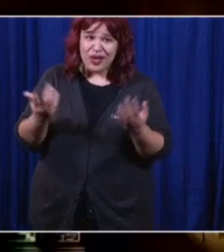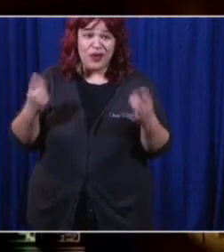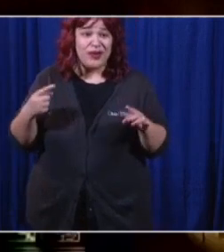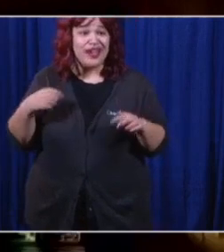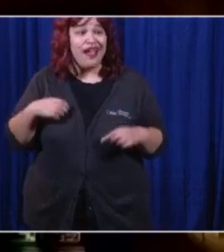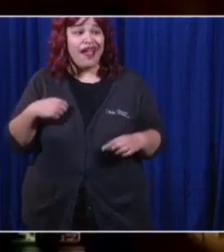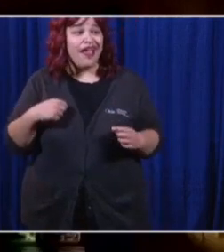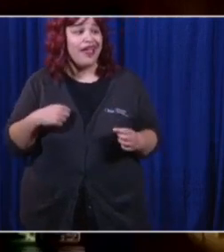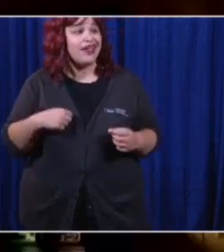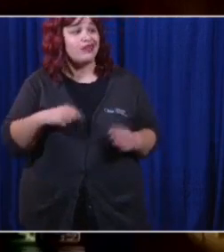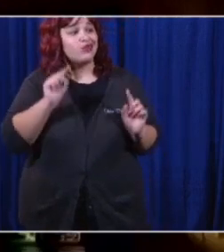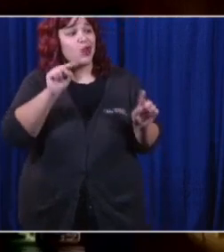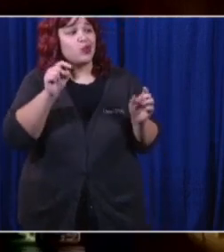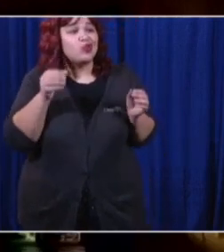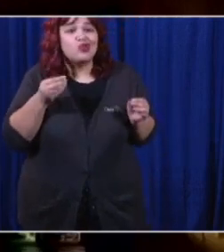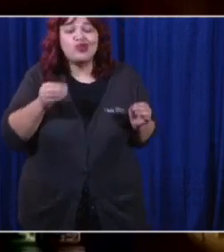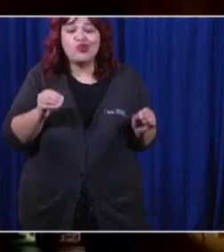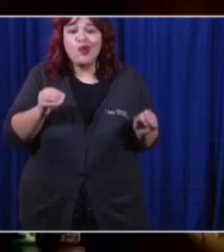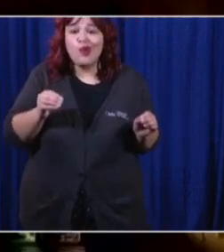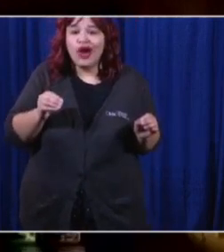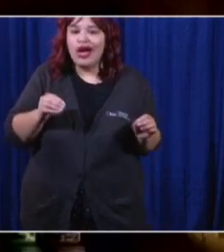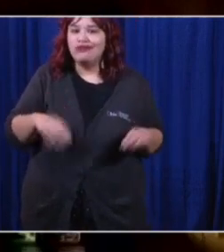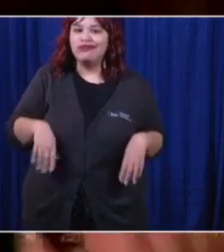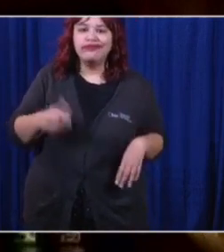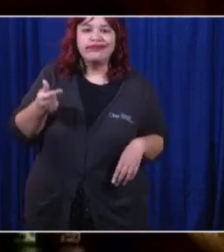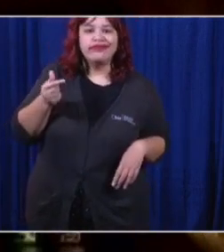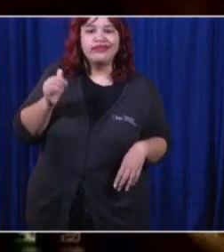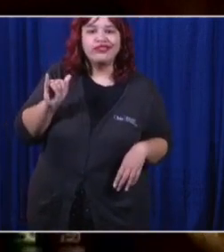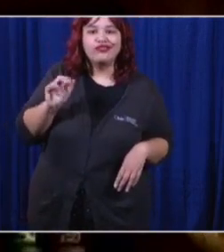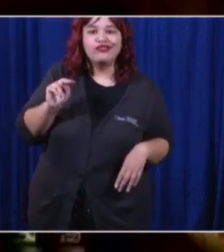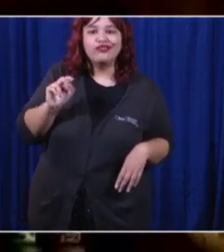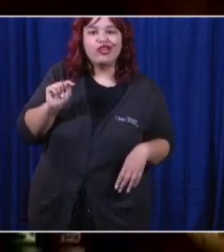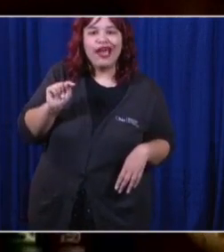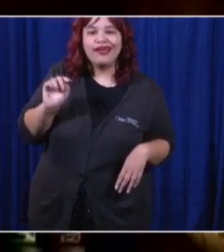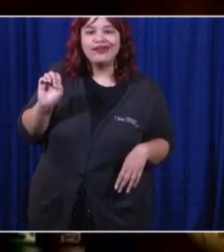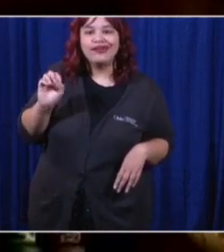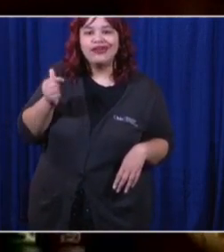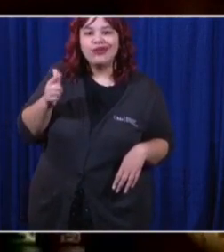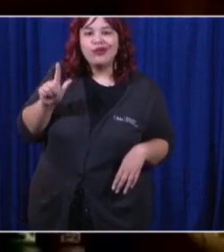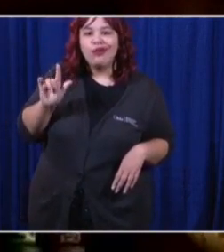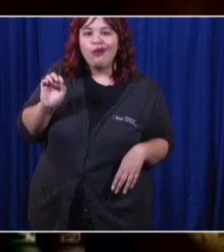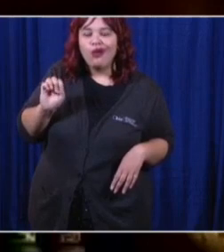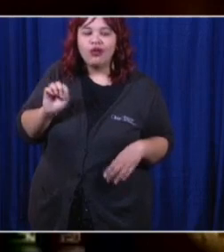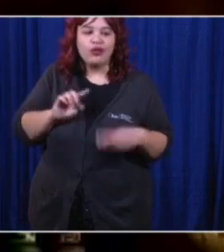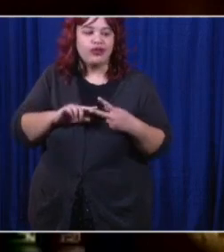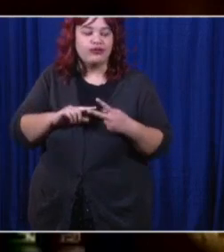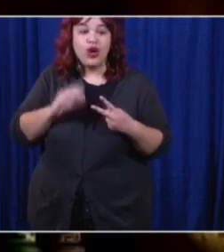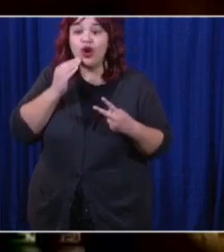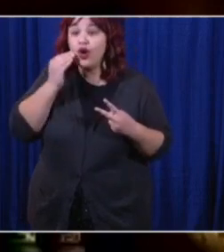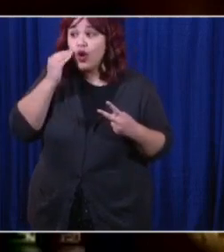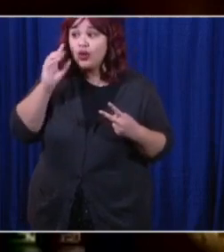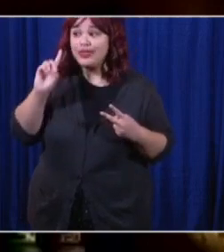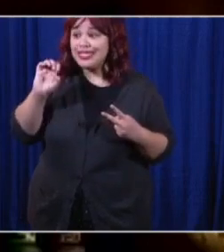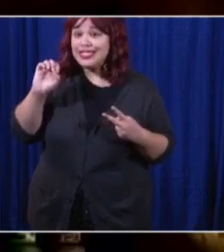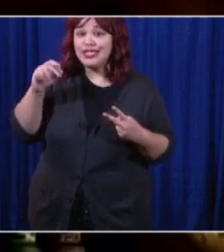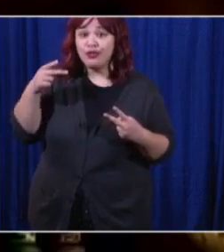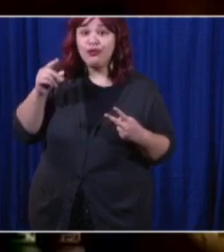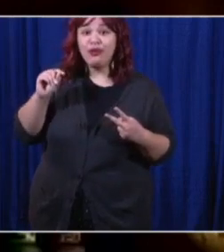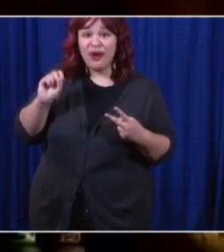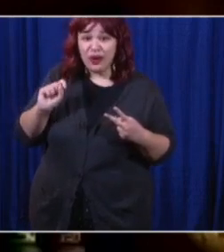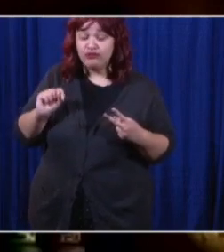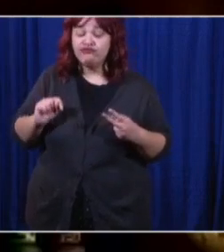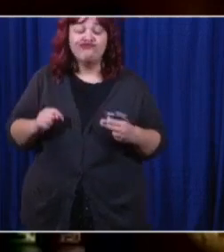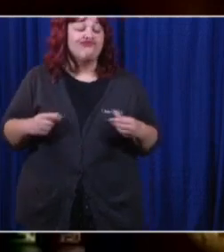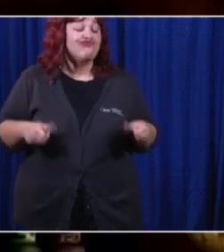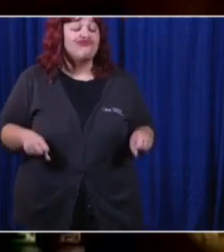Eagle or when I go out to Home Depot, not to use brand names, but to stores, I see a lot of people in masks. That's terrific. I